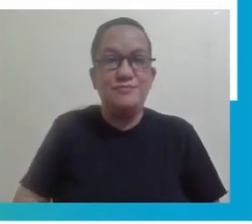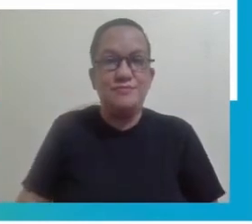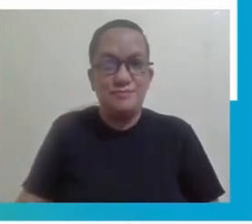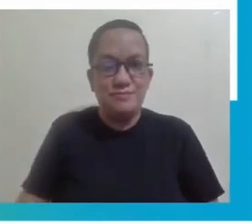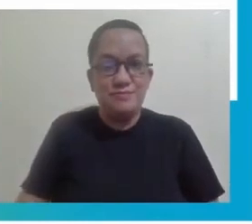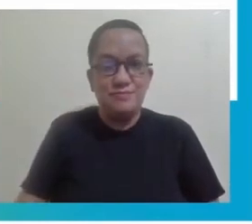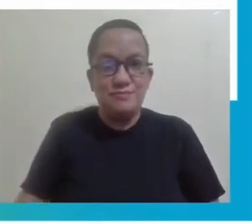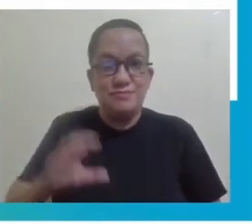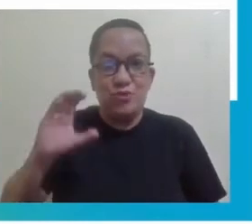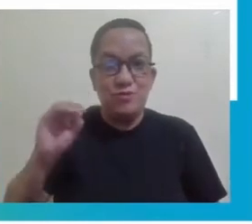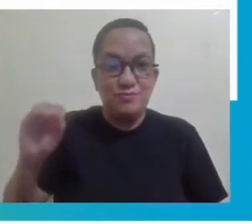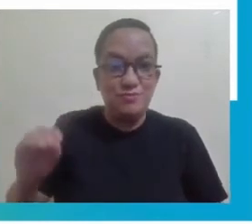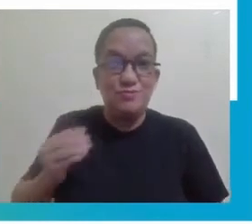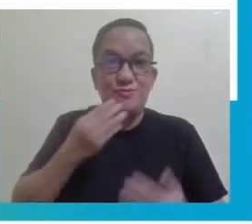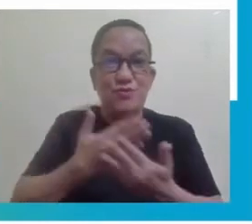from Sri Lanka